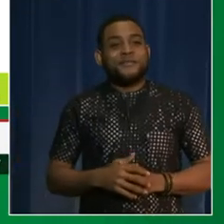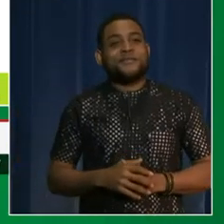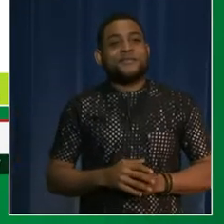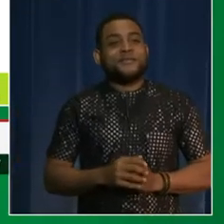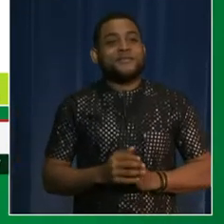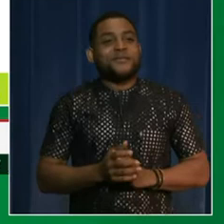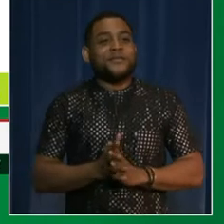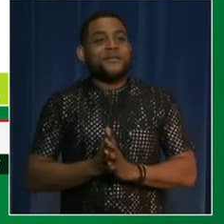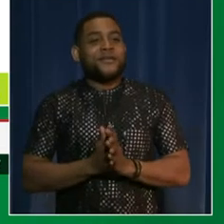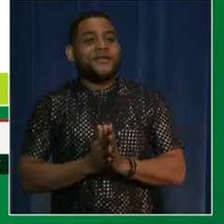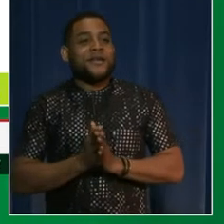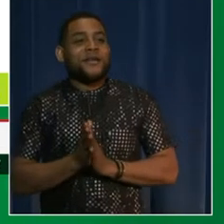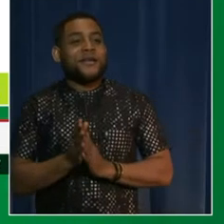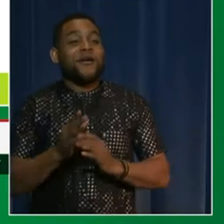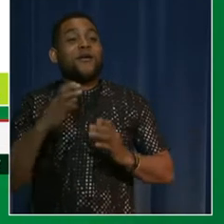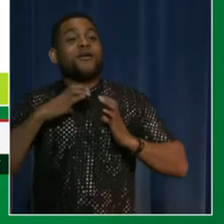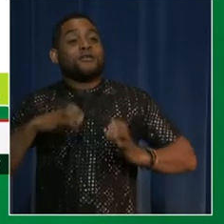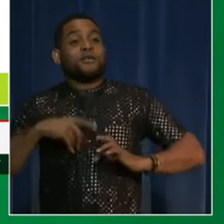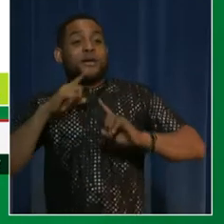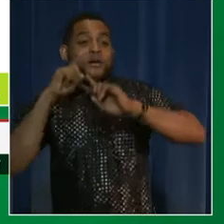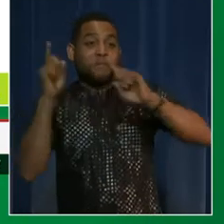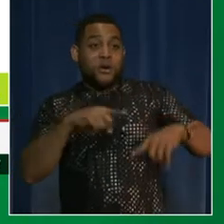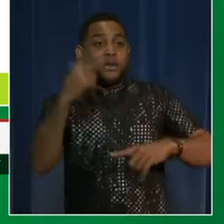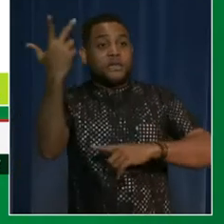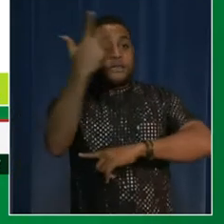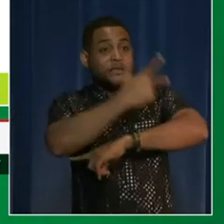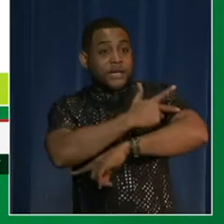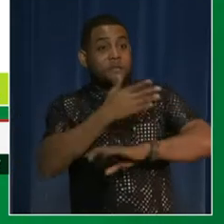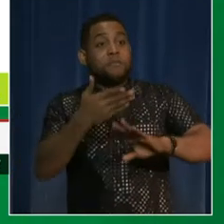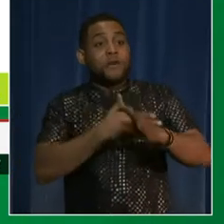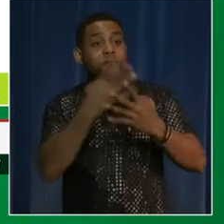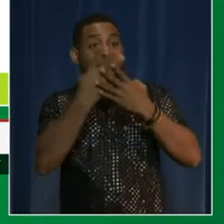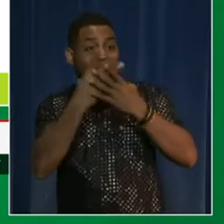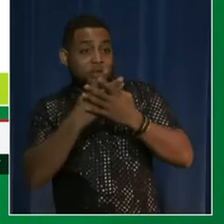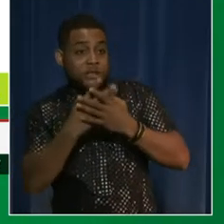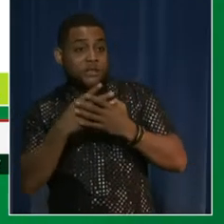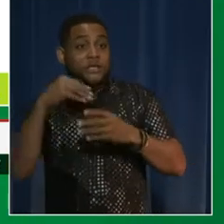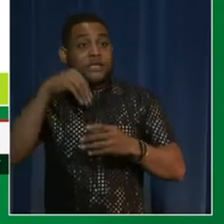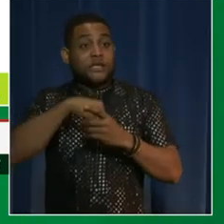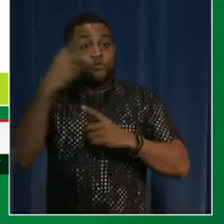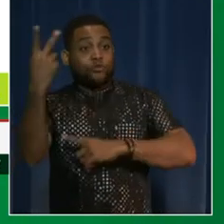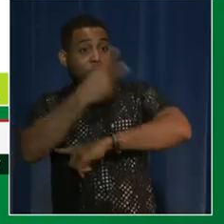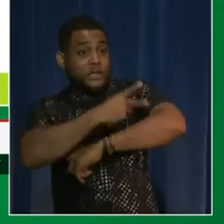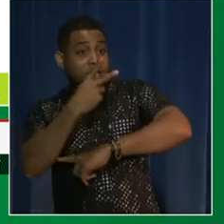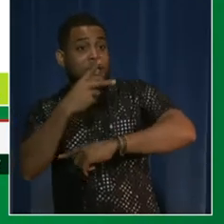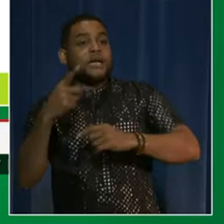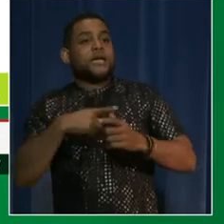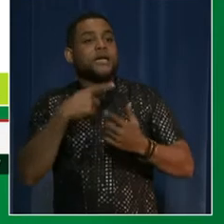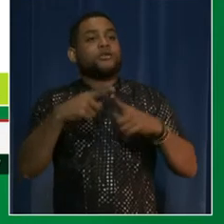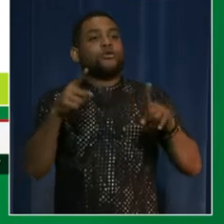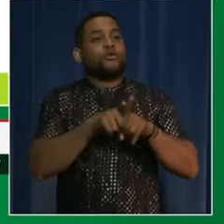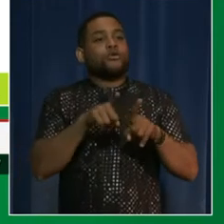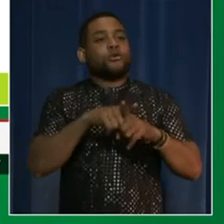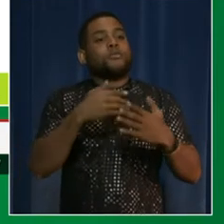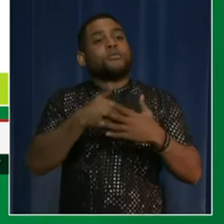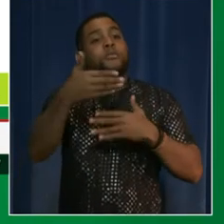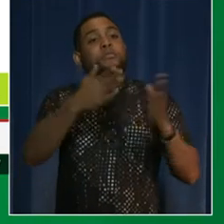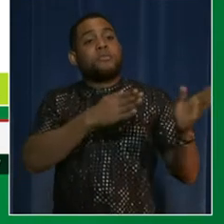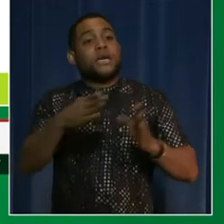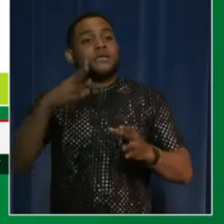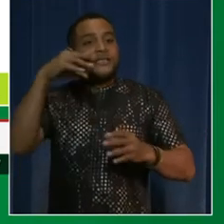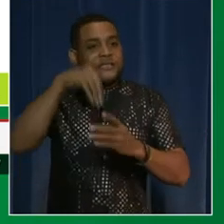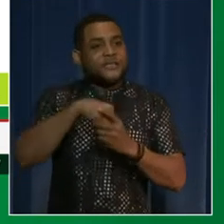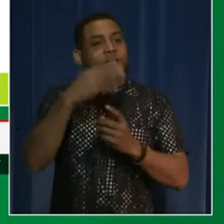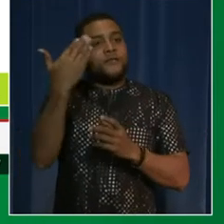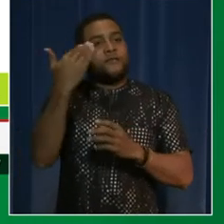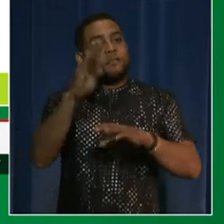business days, permanent application pre-screening completed within 2 business days, and subsequent plan reviews completed within 15 business days,